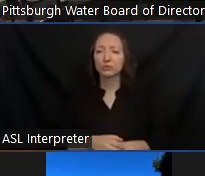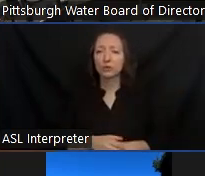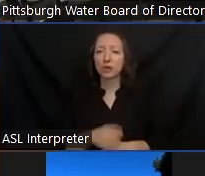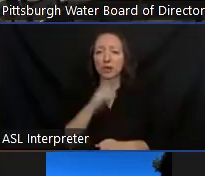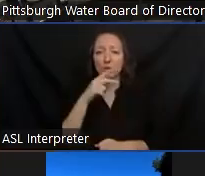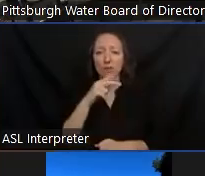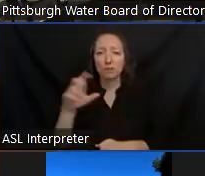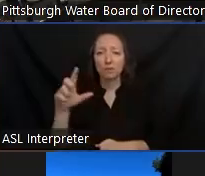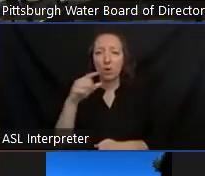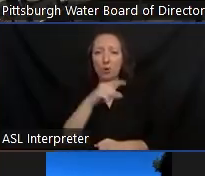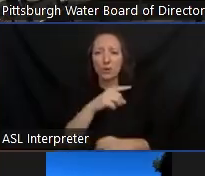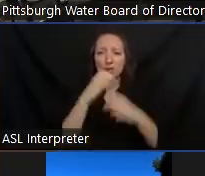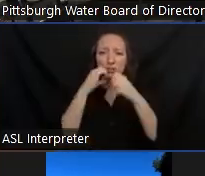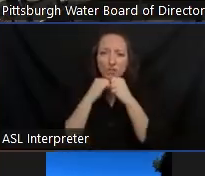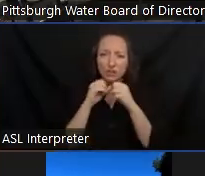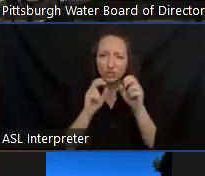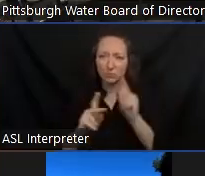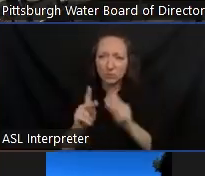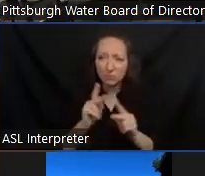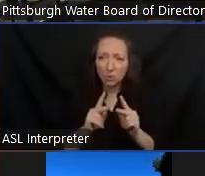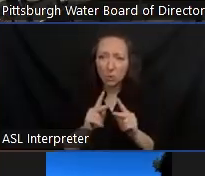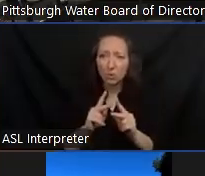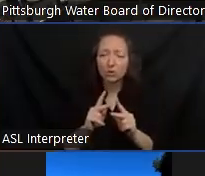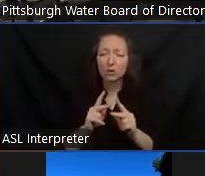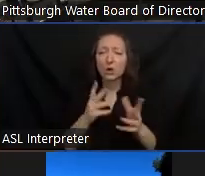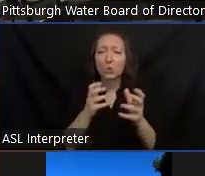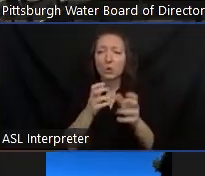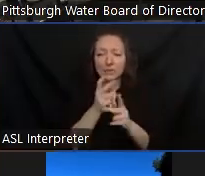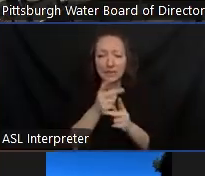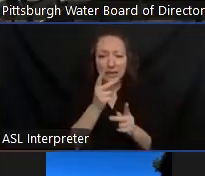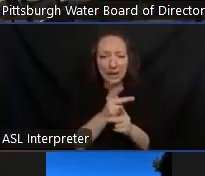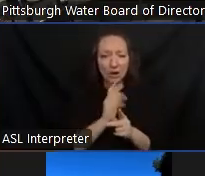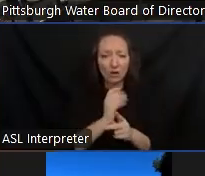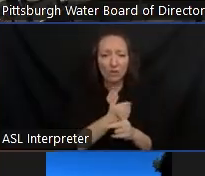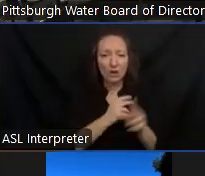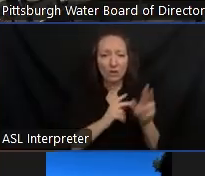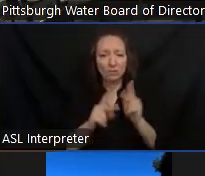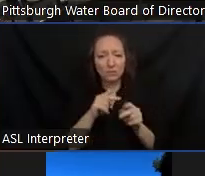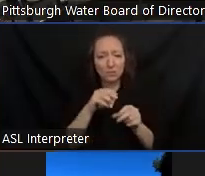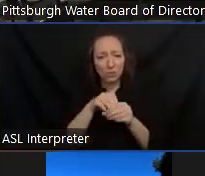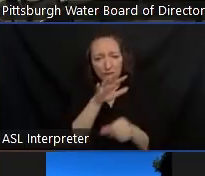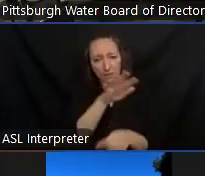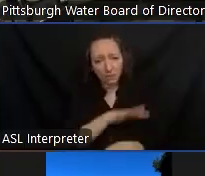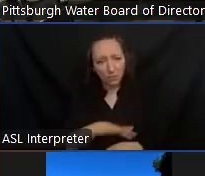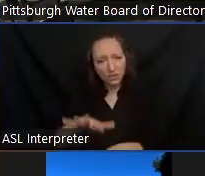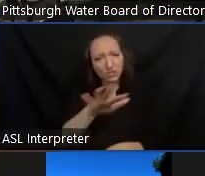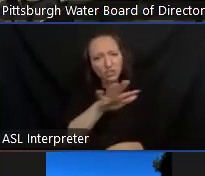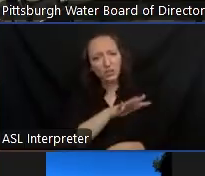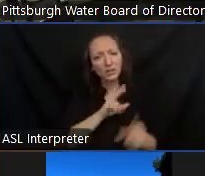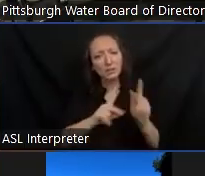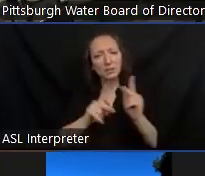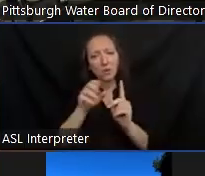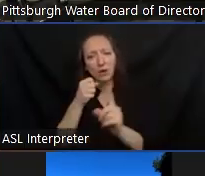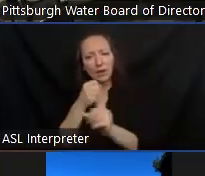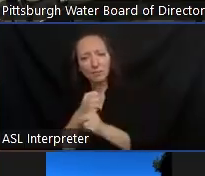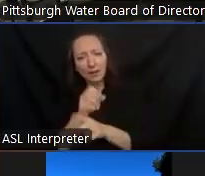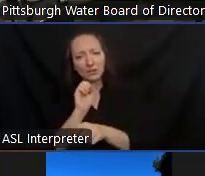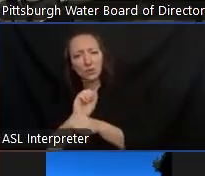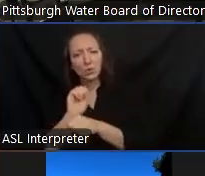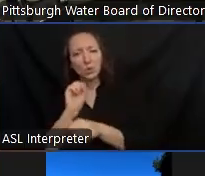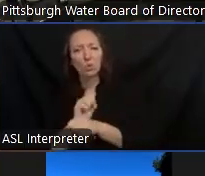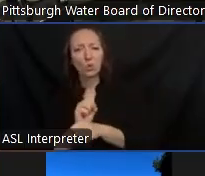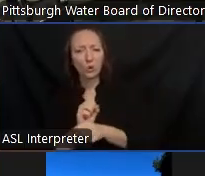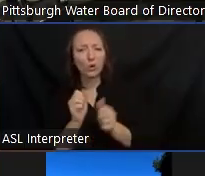about people. He cared about the people in our region, the people impacted by our work, certainly the employees at Pittsburgh Water who worked for